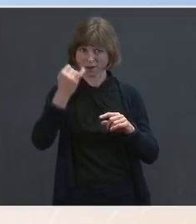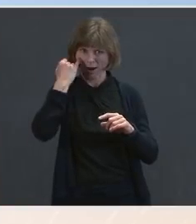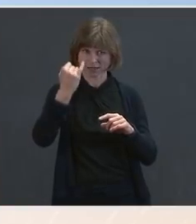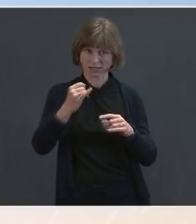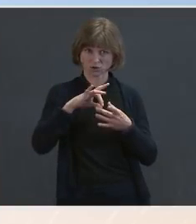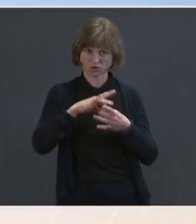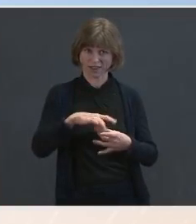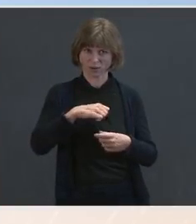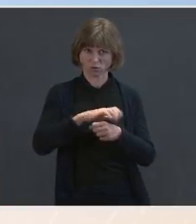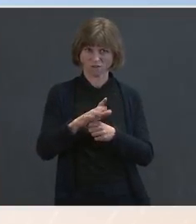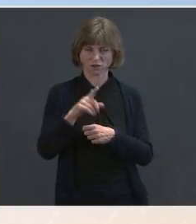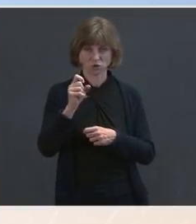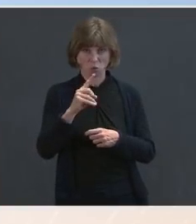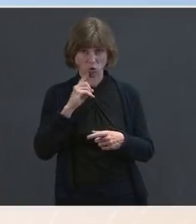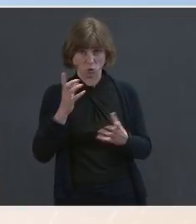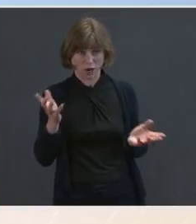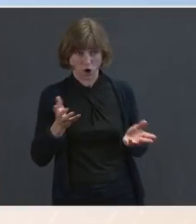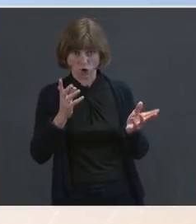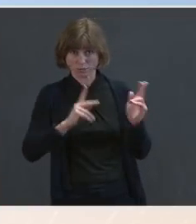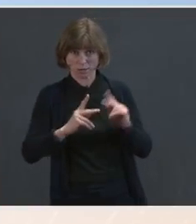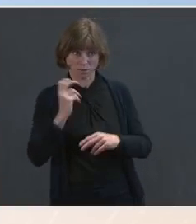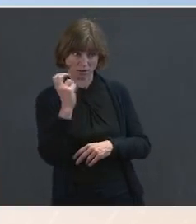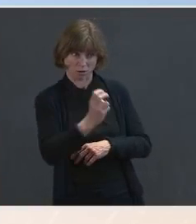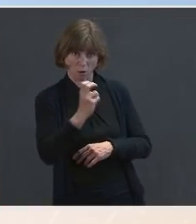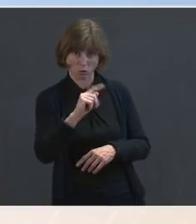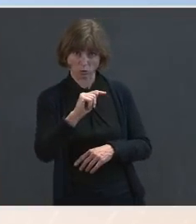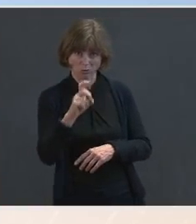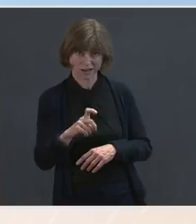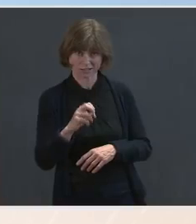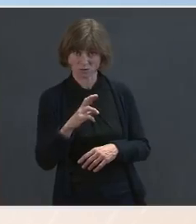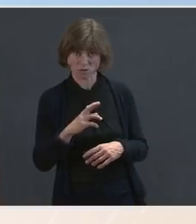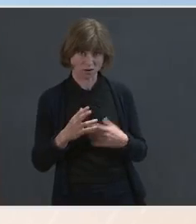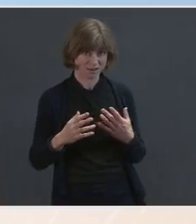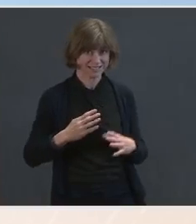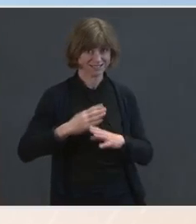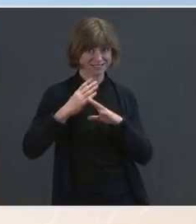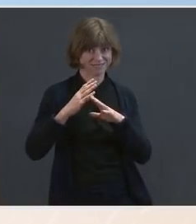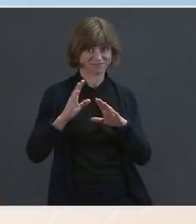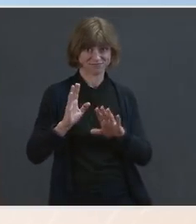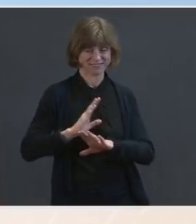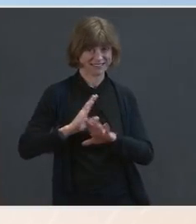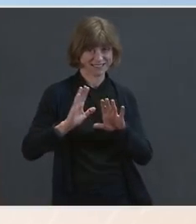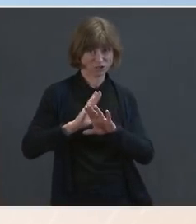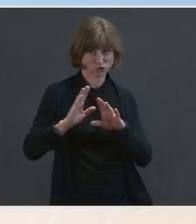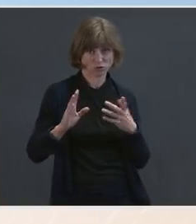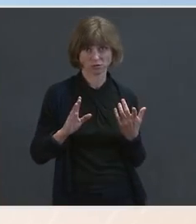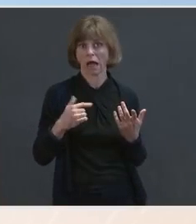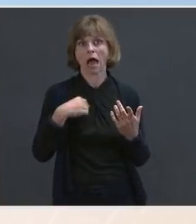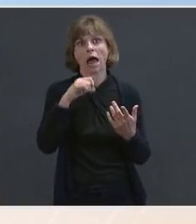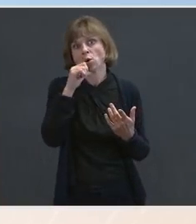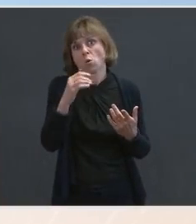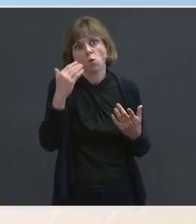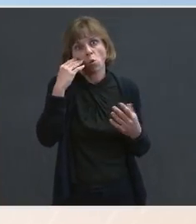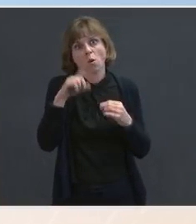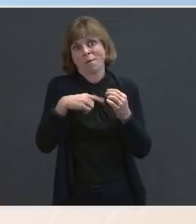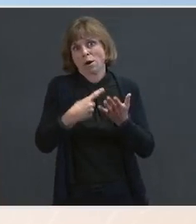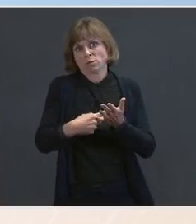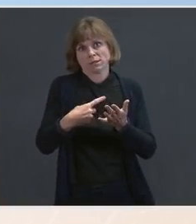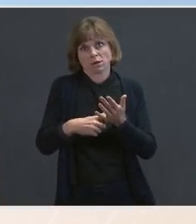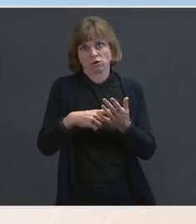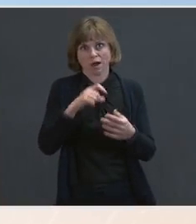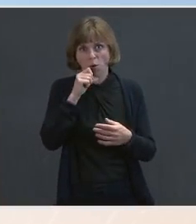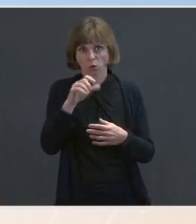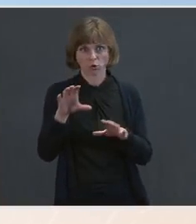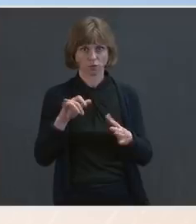from traveling to Texas or Mississippi right now? I'm not aware of any discussions, and I certainly wouldn't do that from here. But I would just say, Jeff,